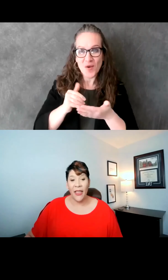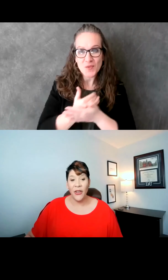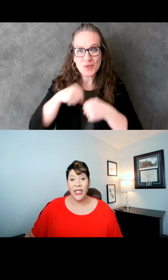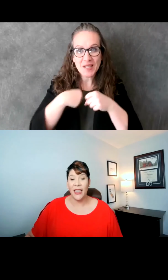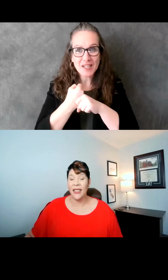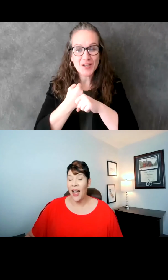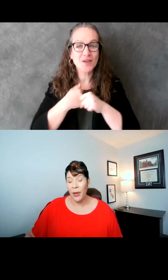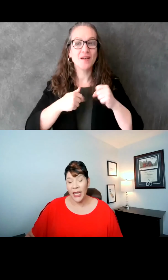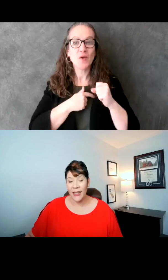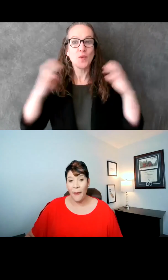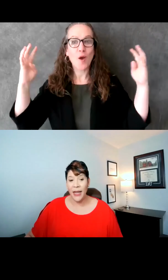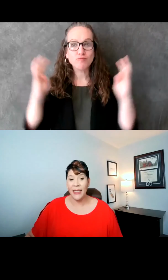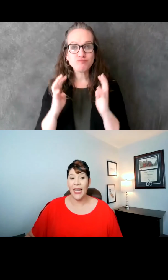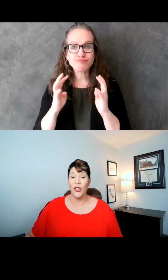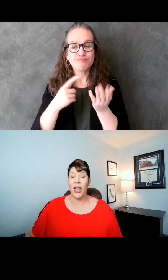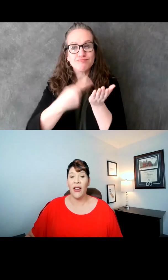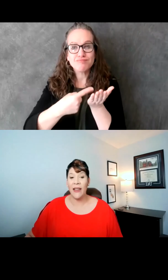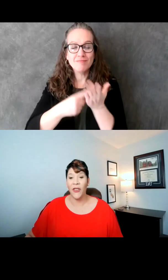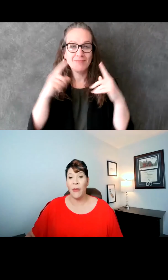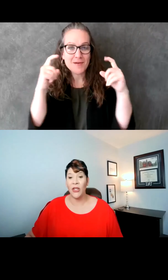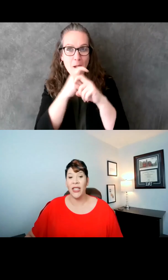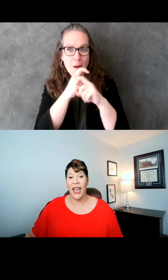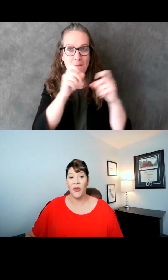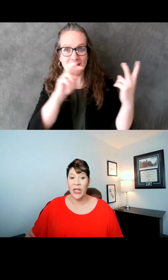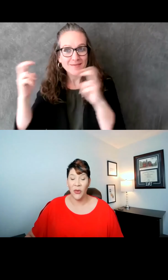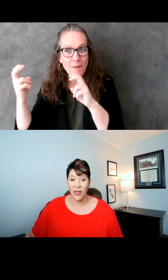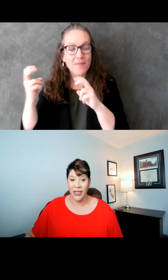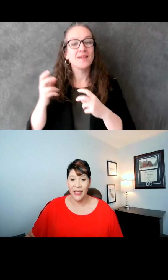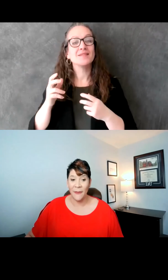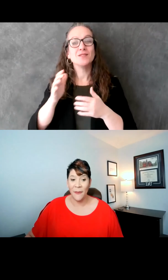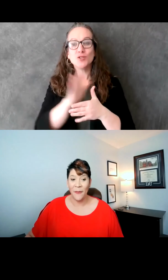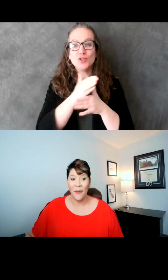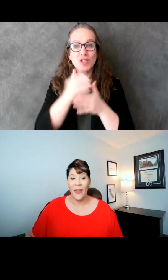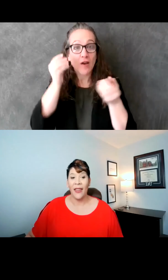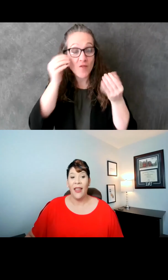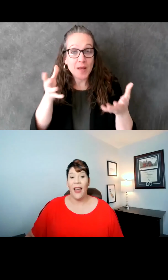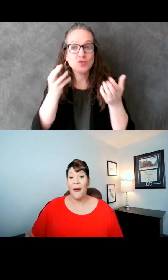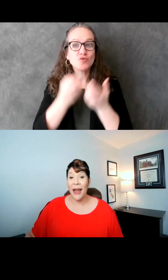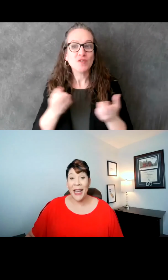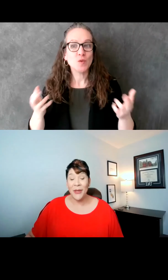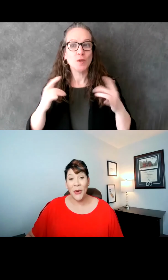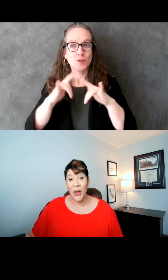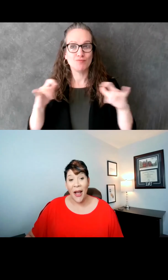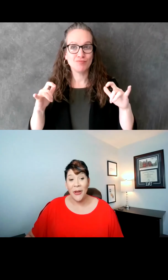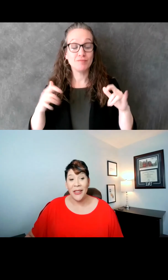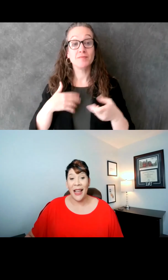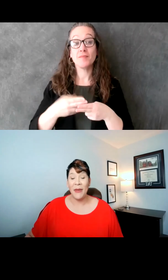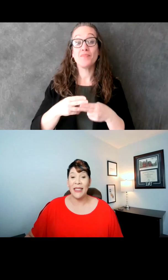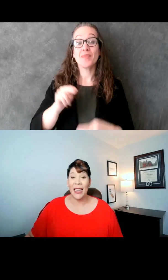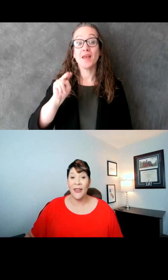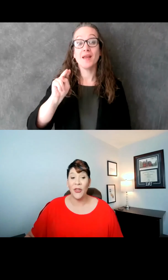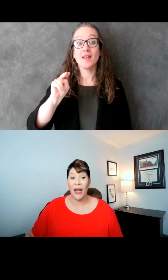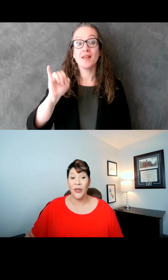come together to discuss complex topics and share information and resources. My name is Nicole Howell.